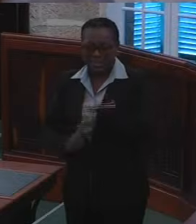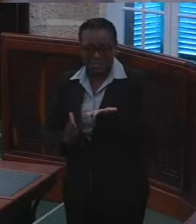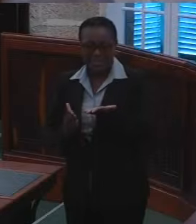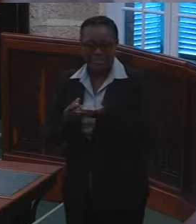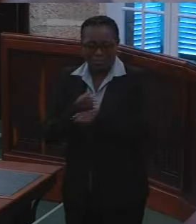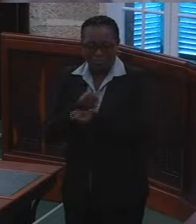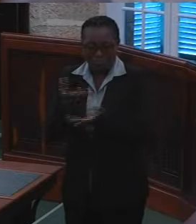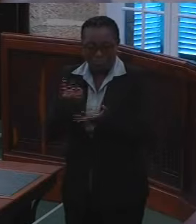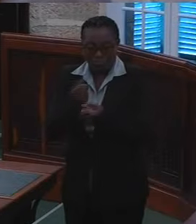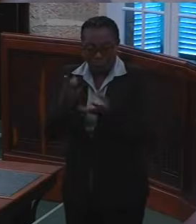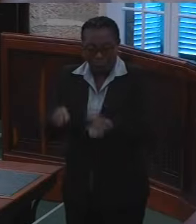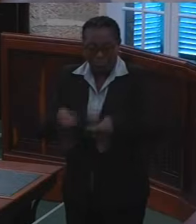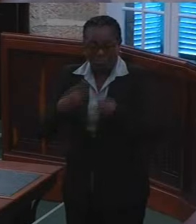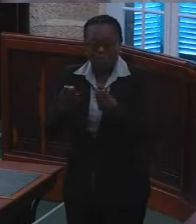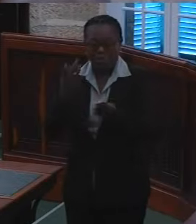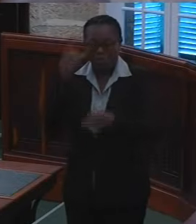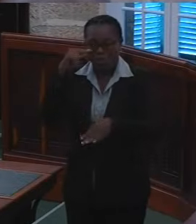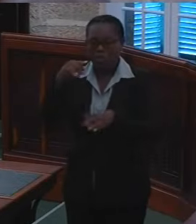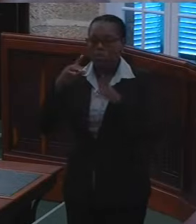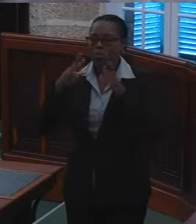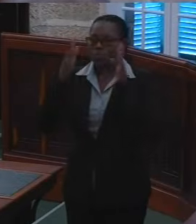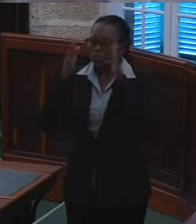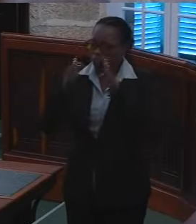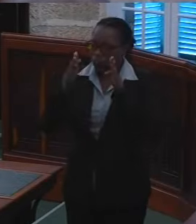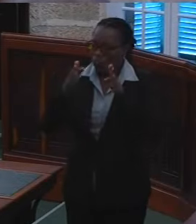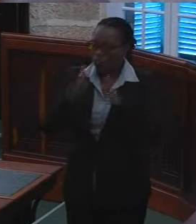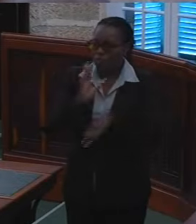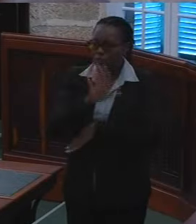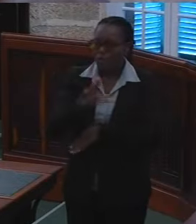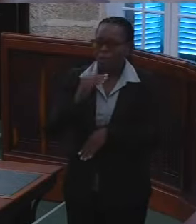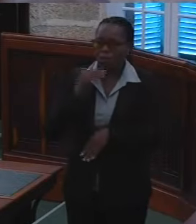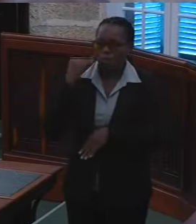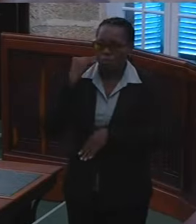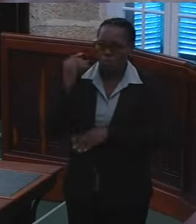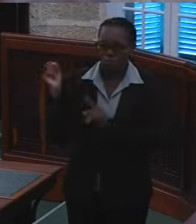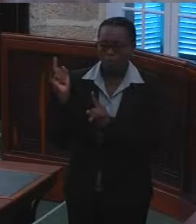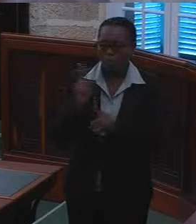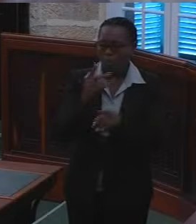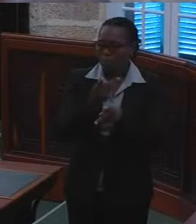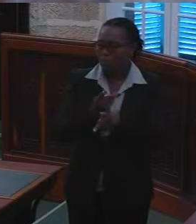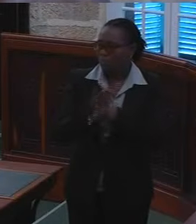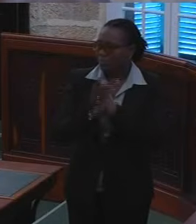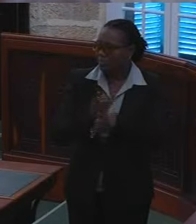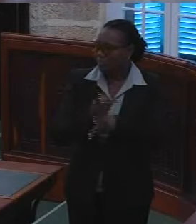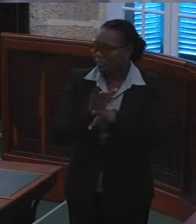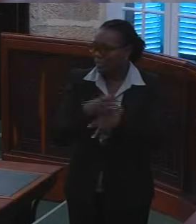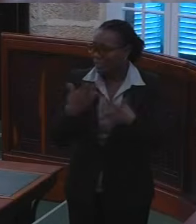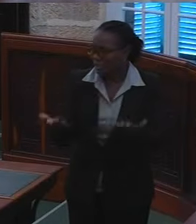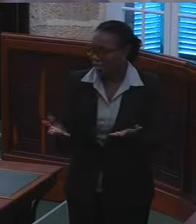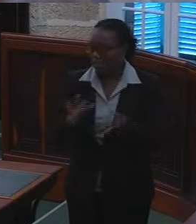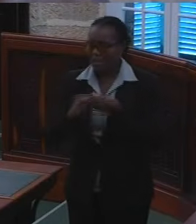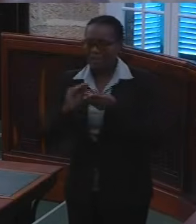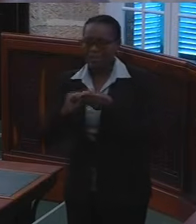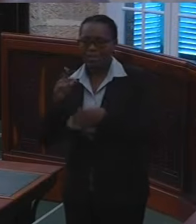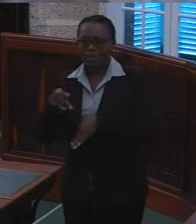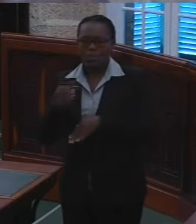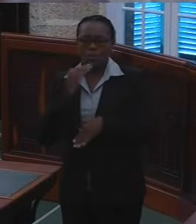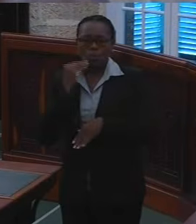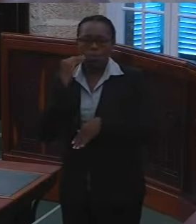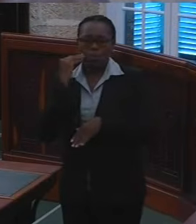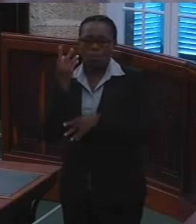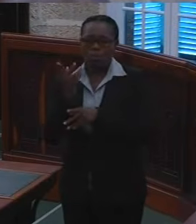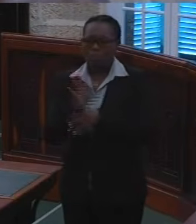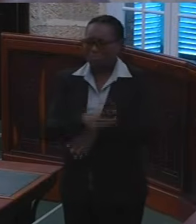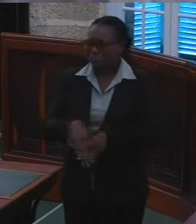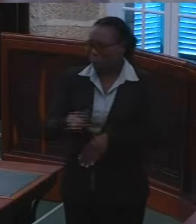in terms of home-based care. And I'm also tasked as minister with keeping a register of such home-based services. And the